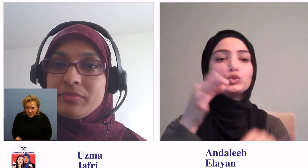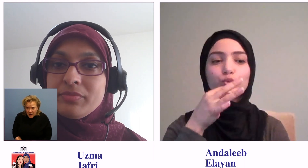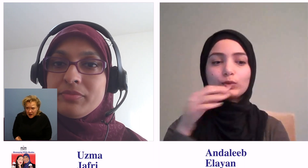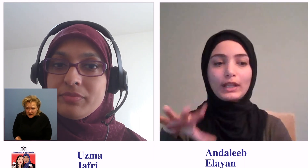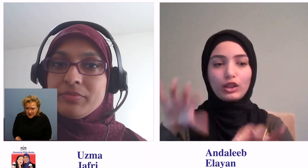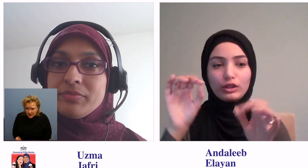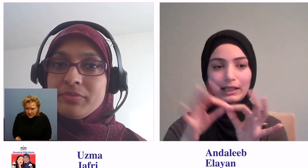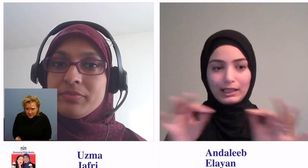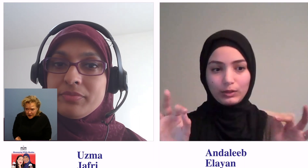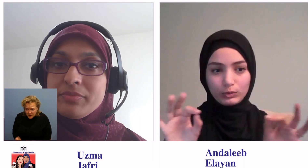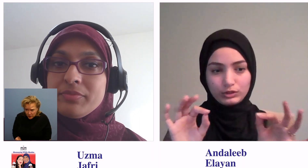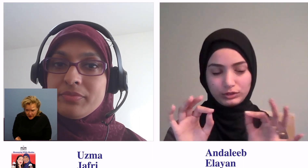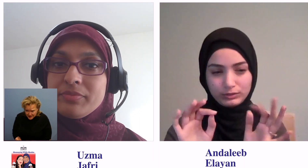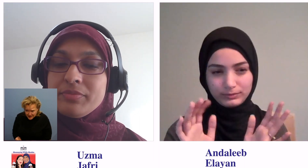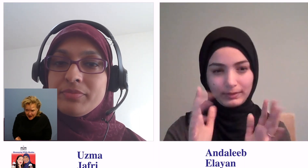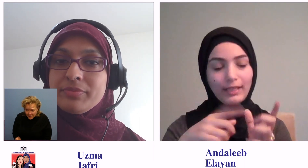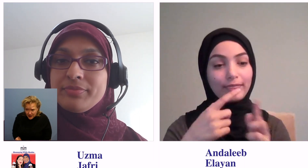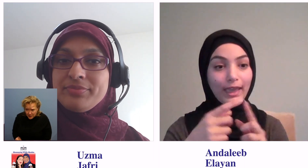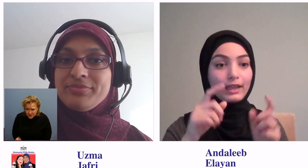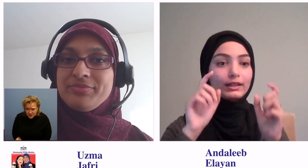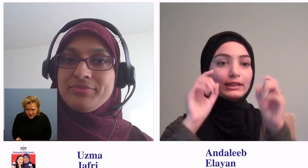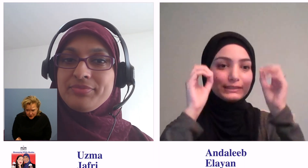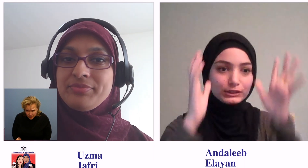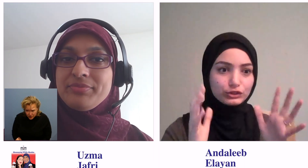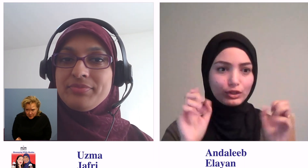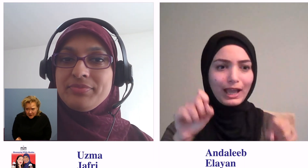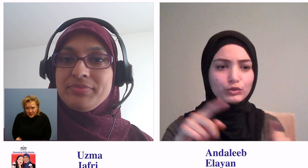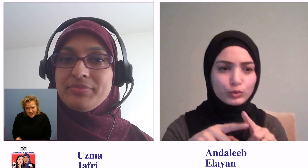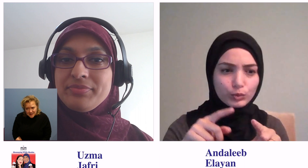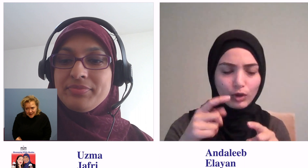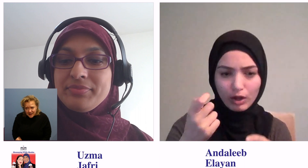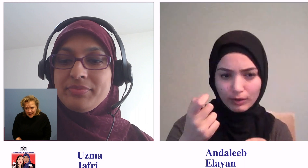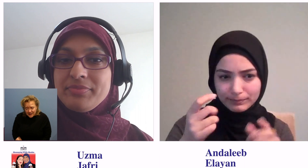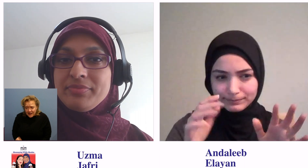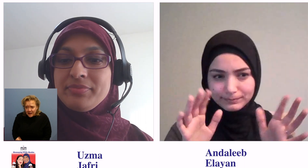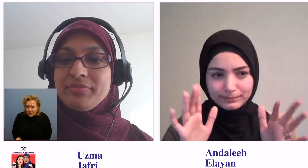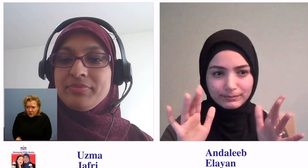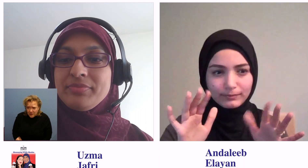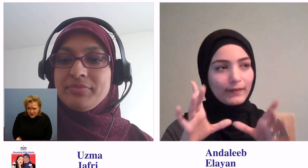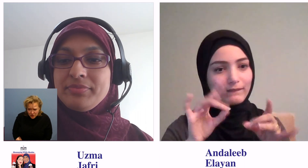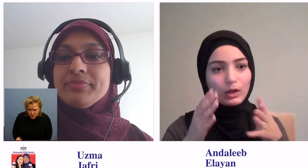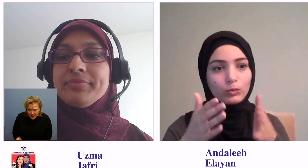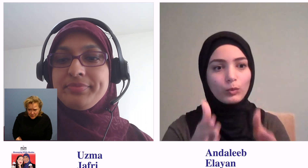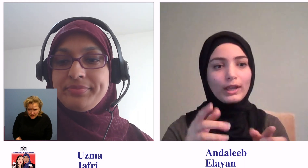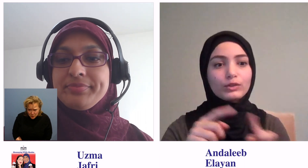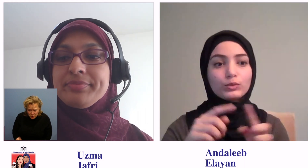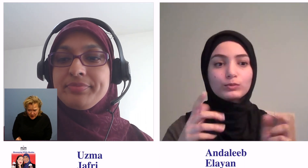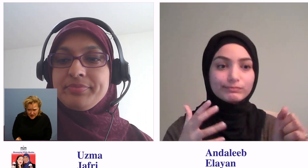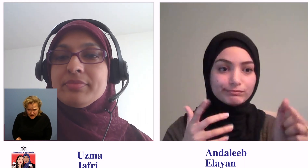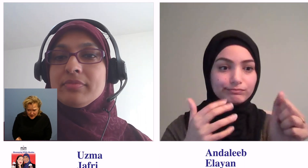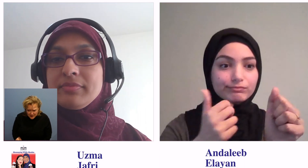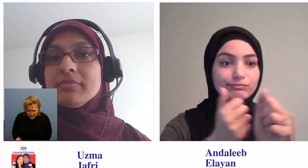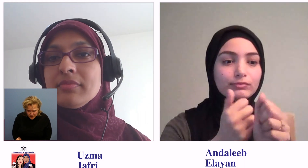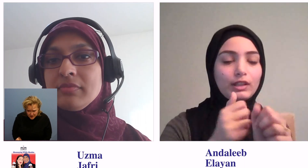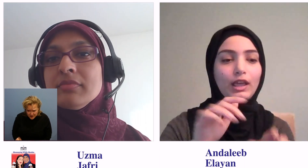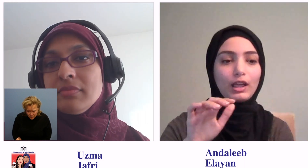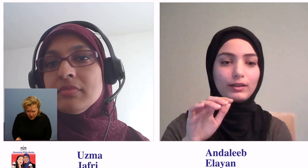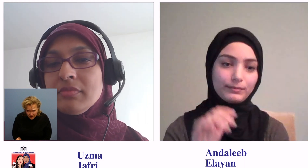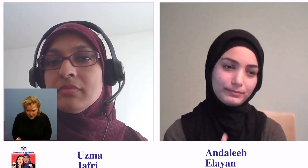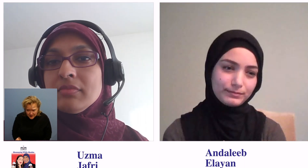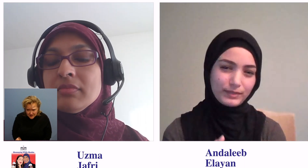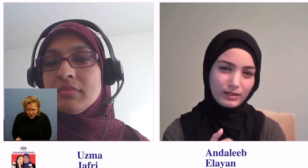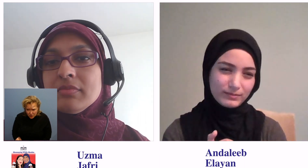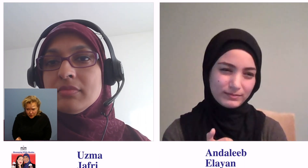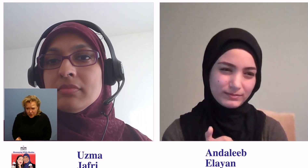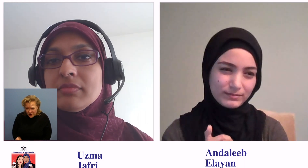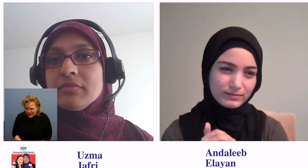in that kind of environment where they didn't have the opportunity to even learn it. But like I'm saying, again, you have the two languages working in a deaf person as